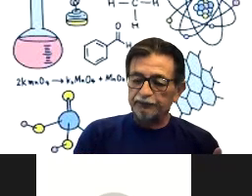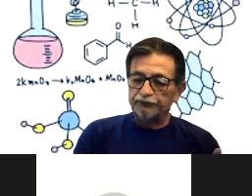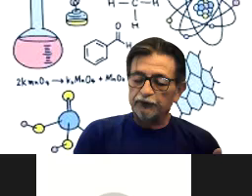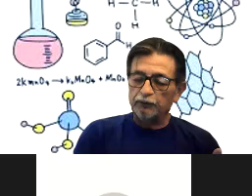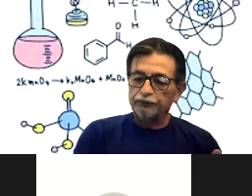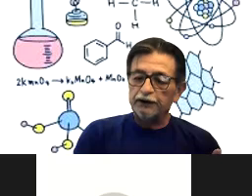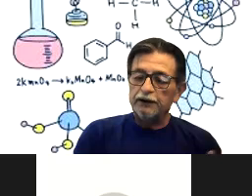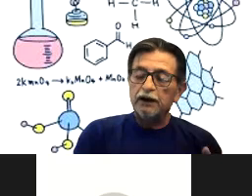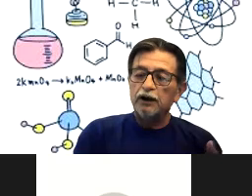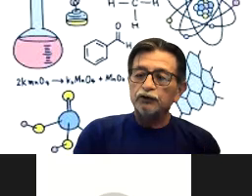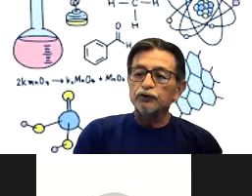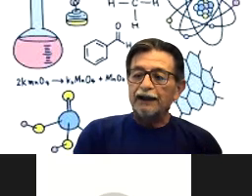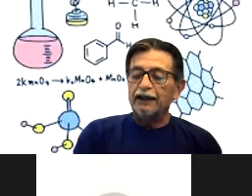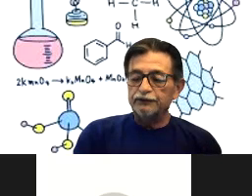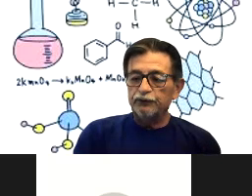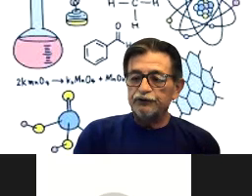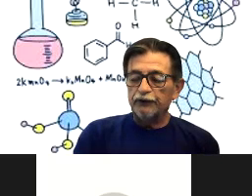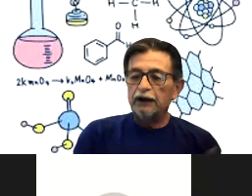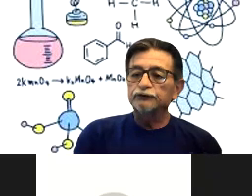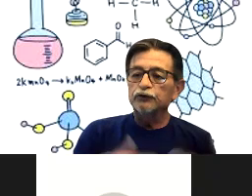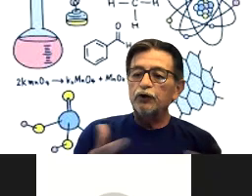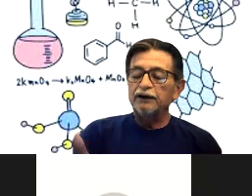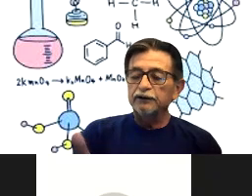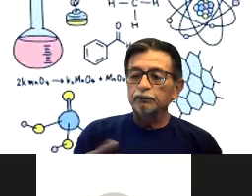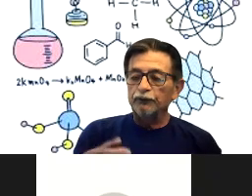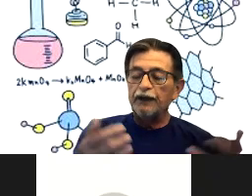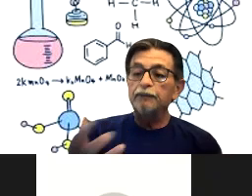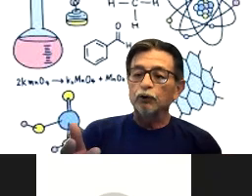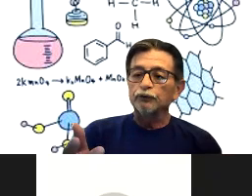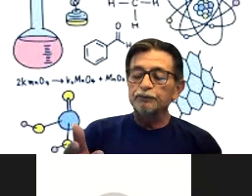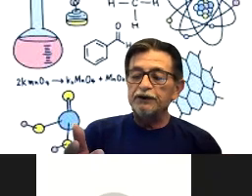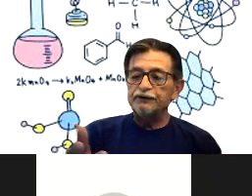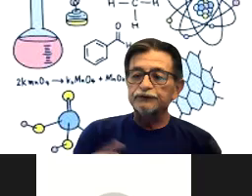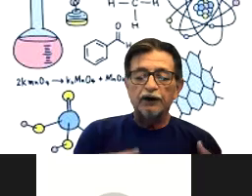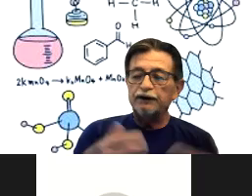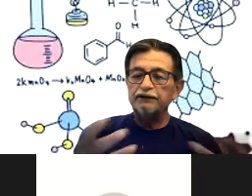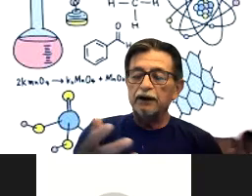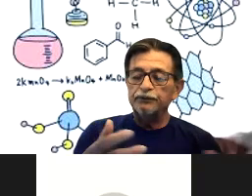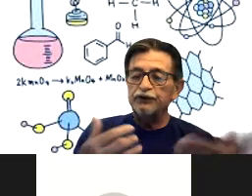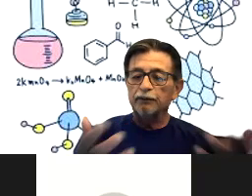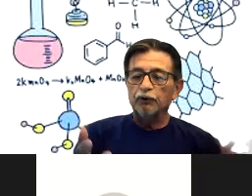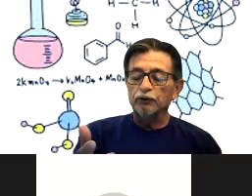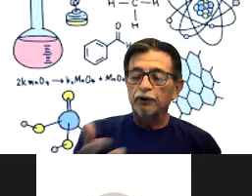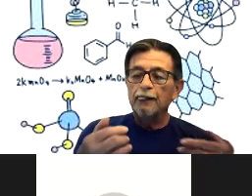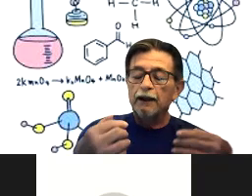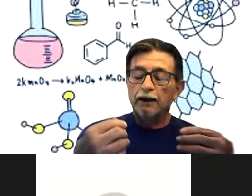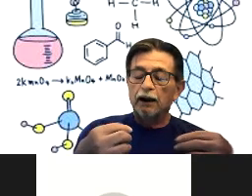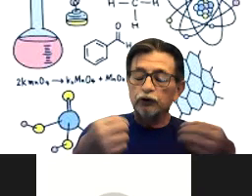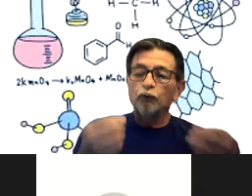this example for ammonia do not cancel each other out. So you end up with a polar species. Anytime you see a